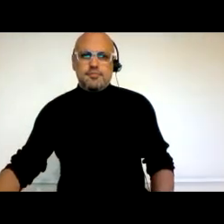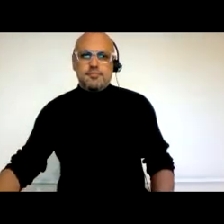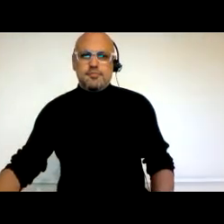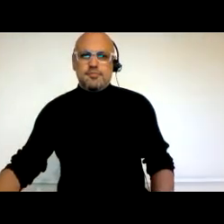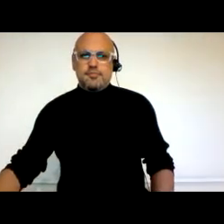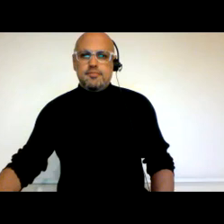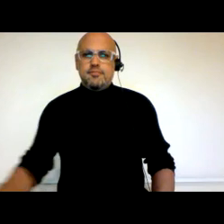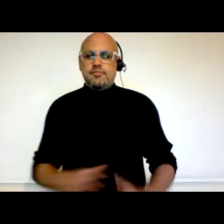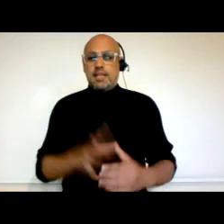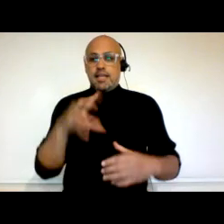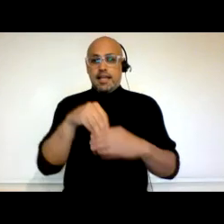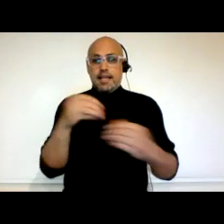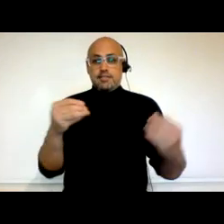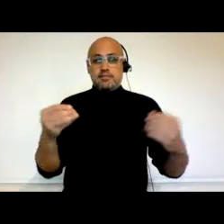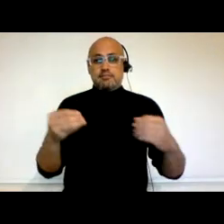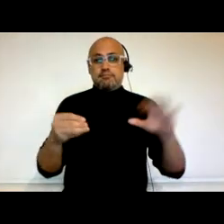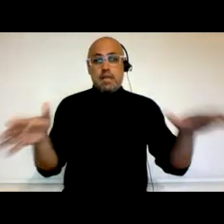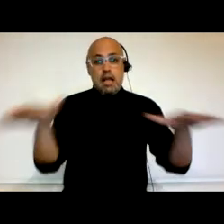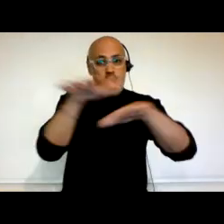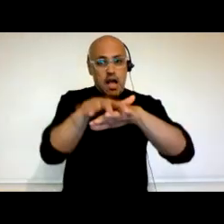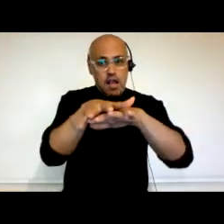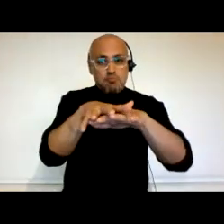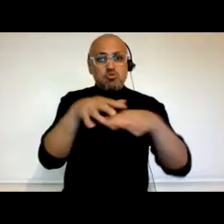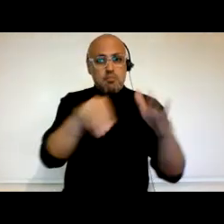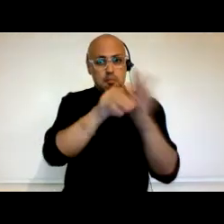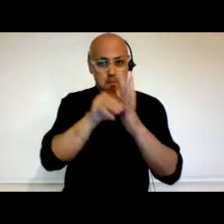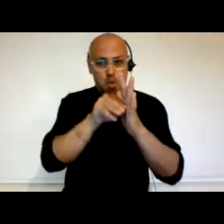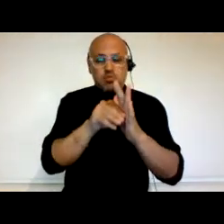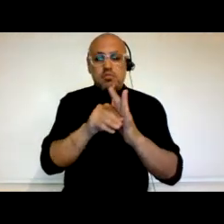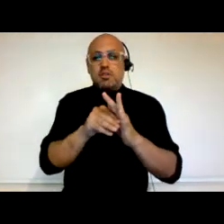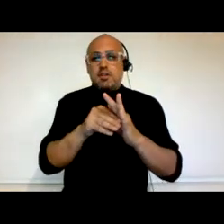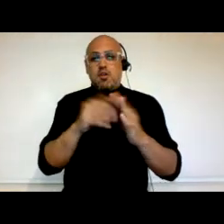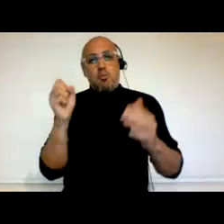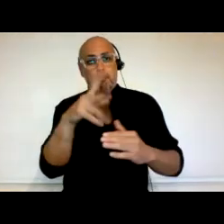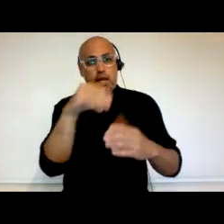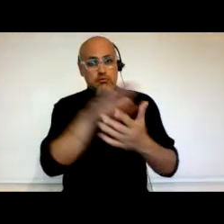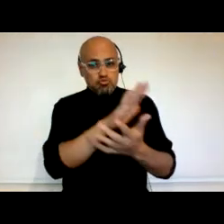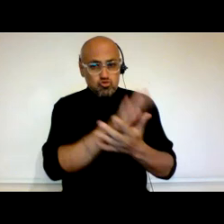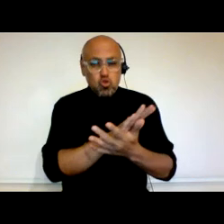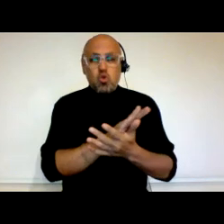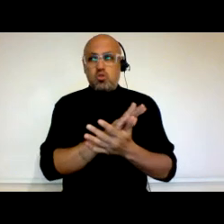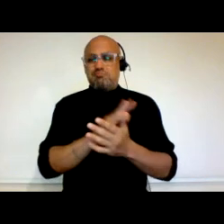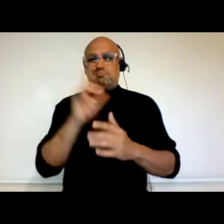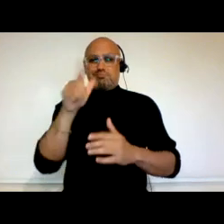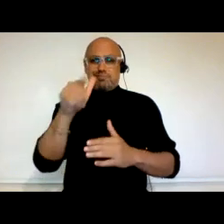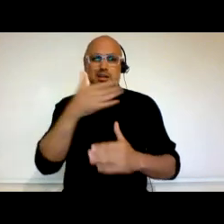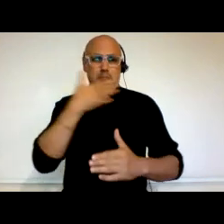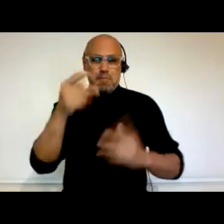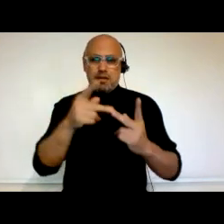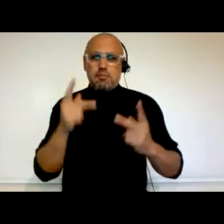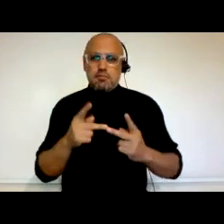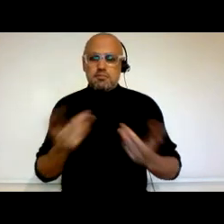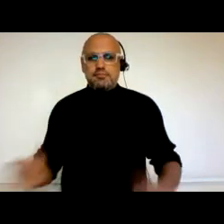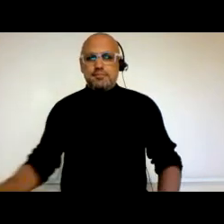a hybrid mode or we're back in school, we're going to be in a much better place with technology and being able to integrate that and